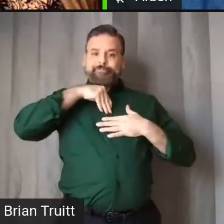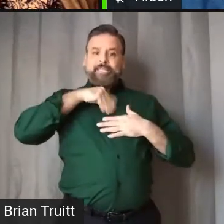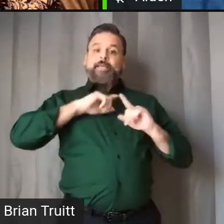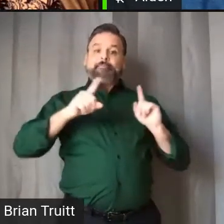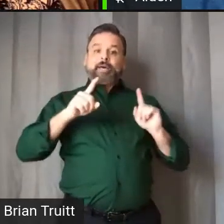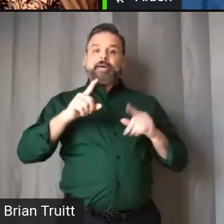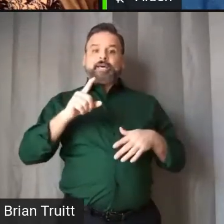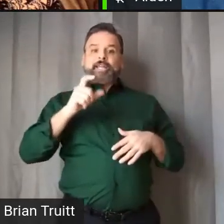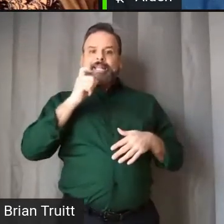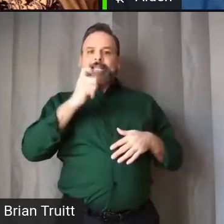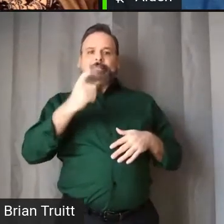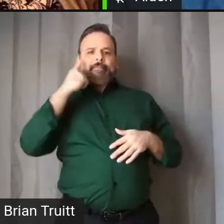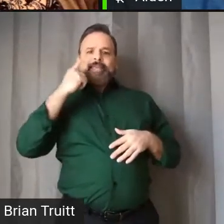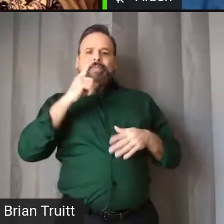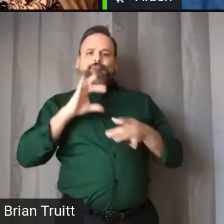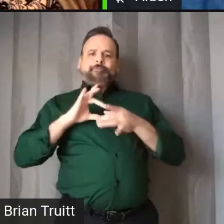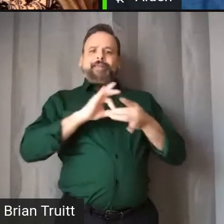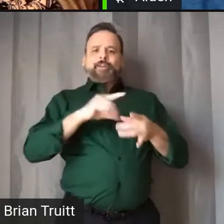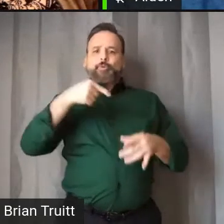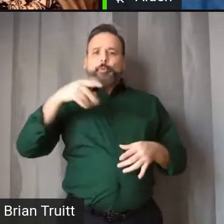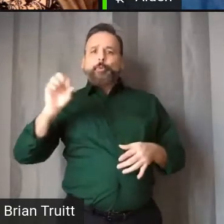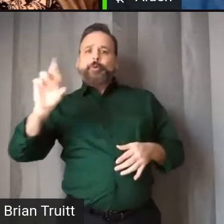that in terms of queerness